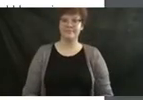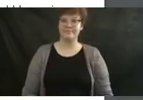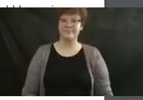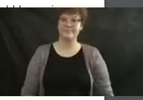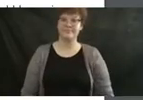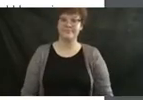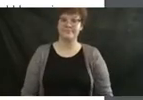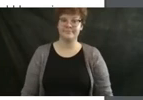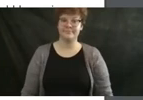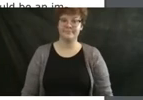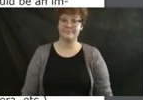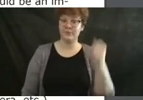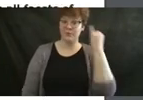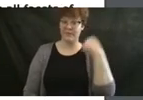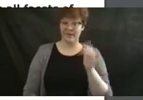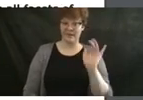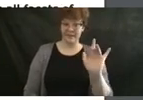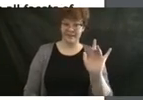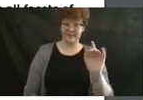Okay, so if I click here,